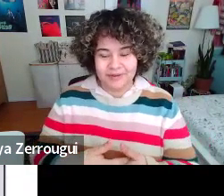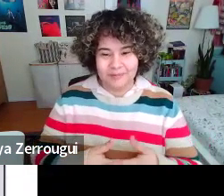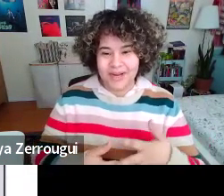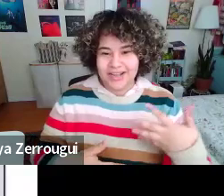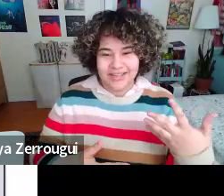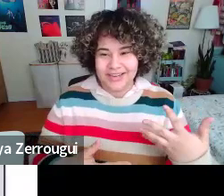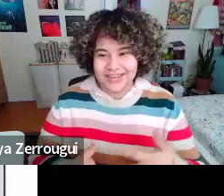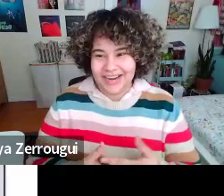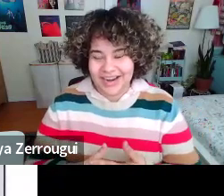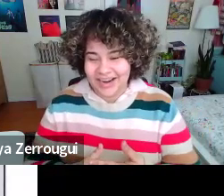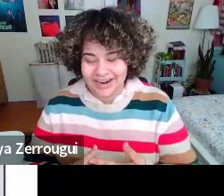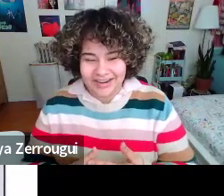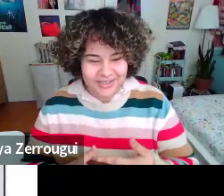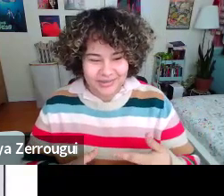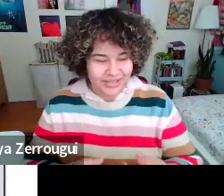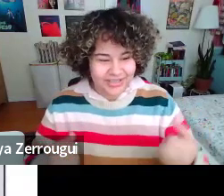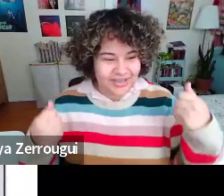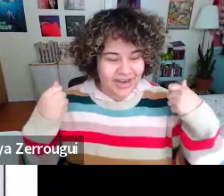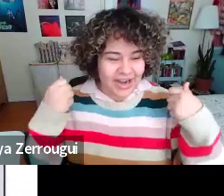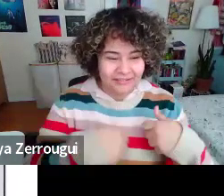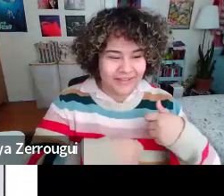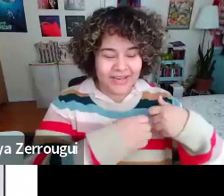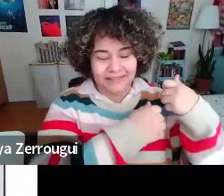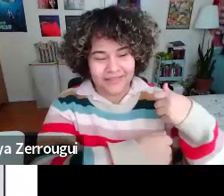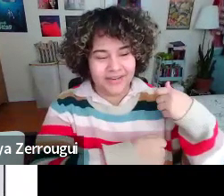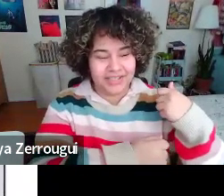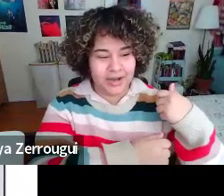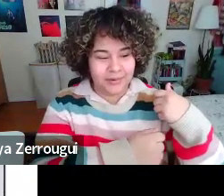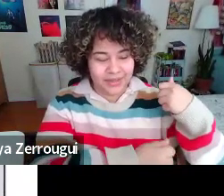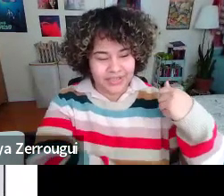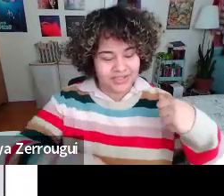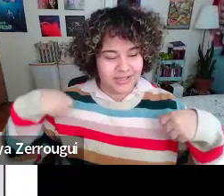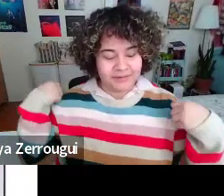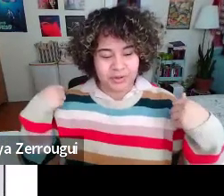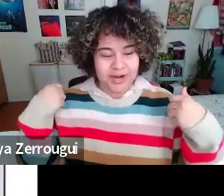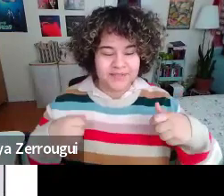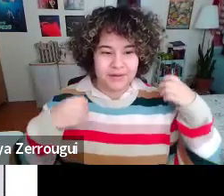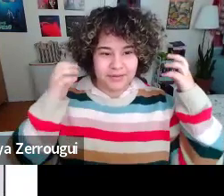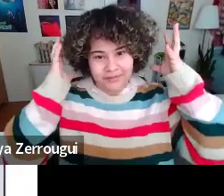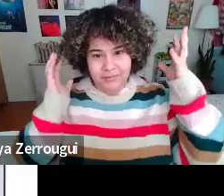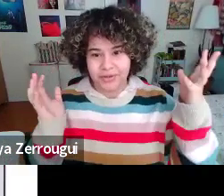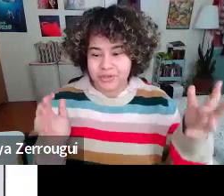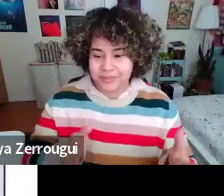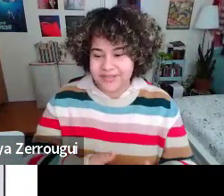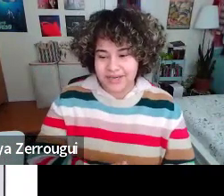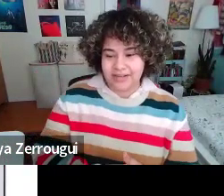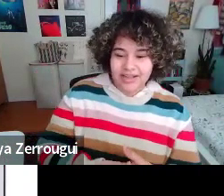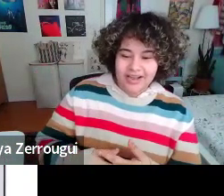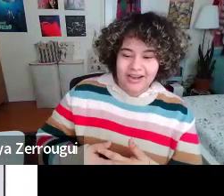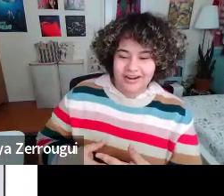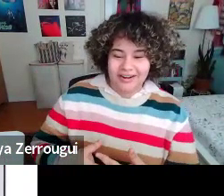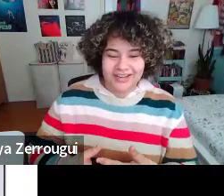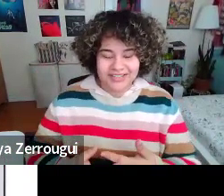styles. Some of them like like have the hijab like just like draped. Some of them have the more turban